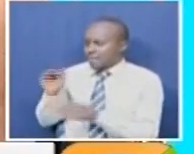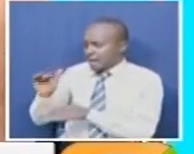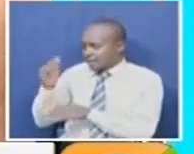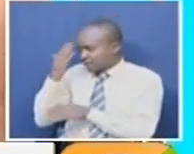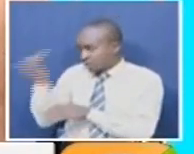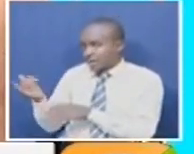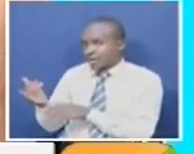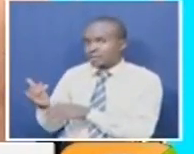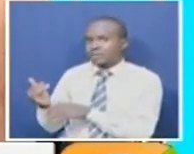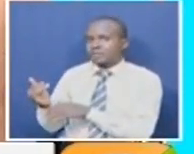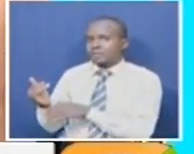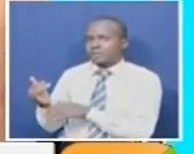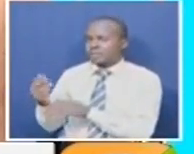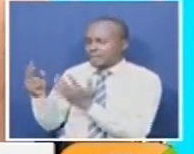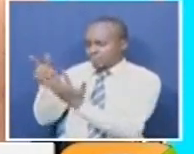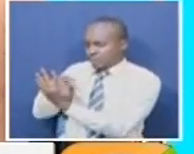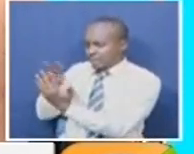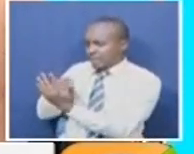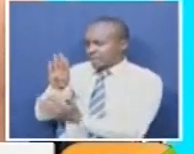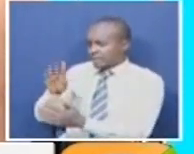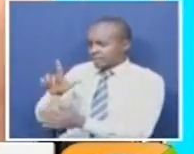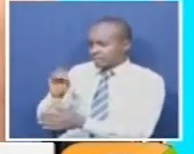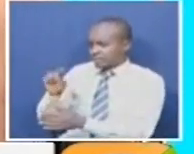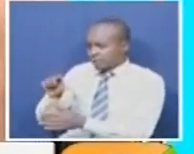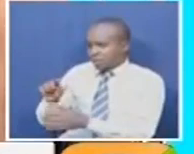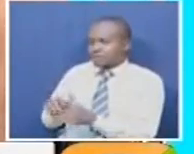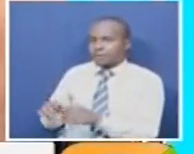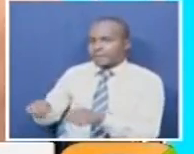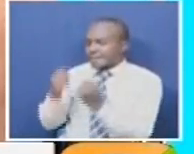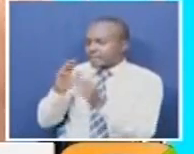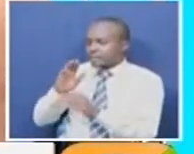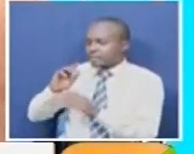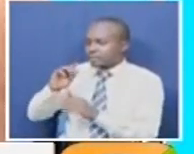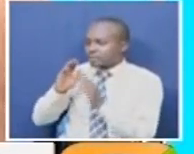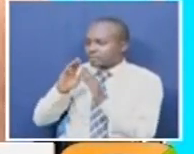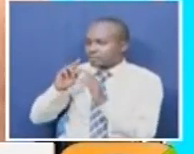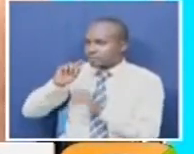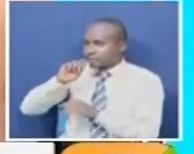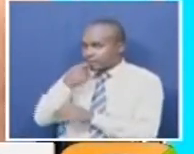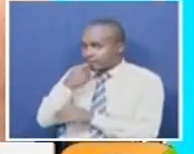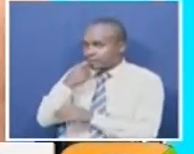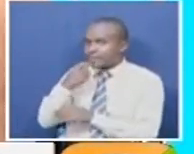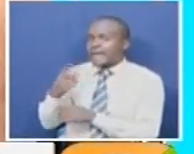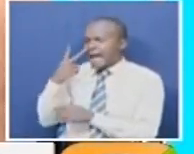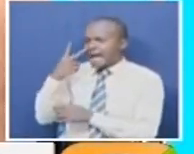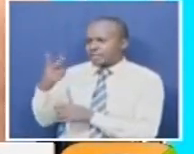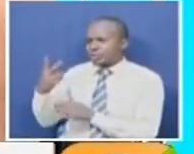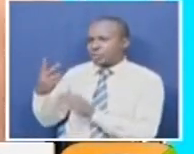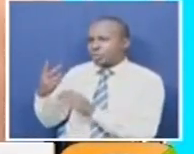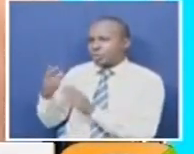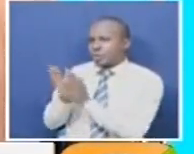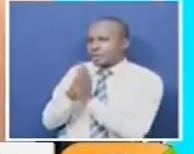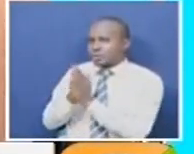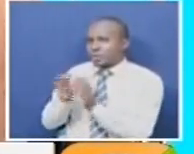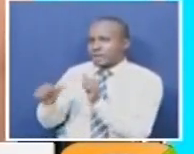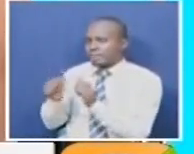because reading up your blog, Vunja Kimya, I saw an article about